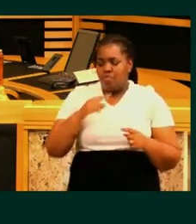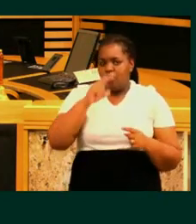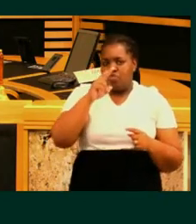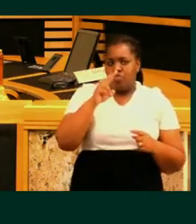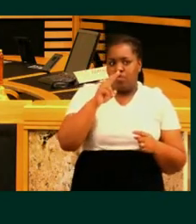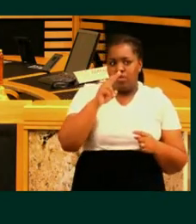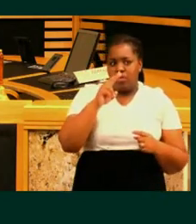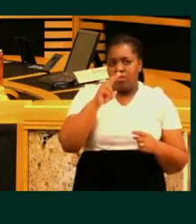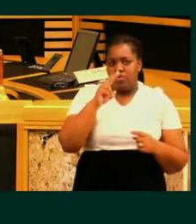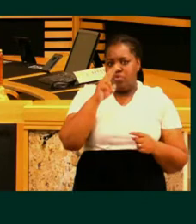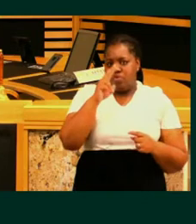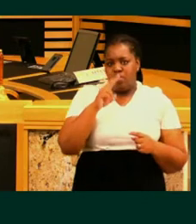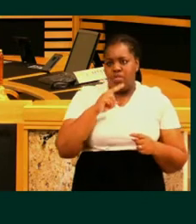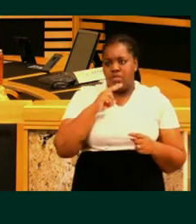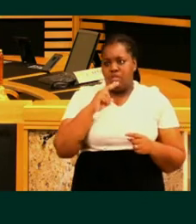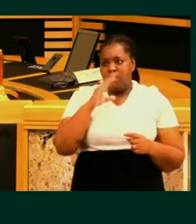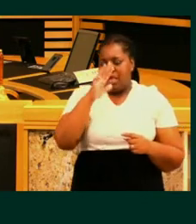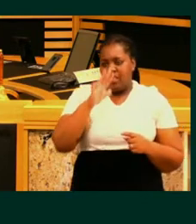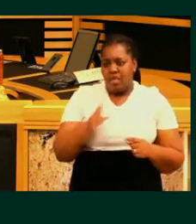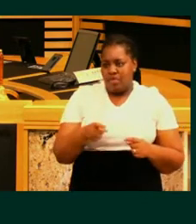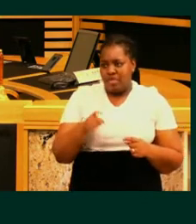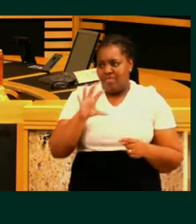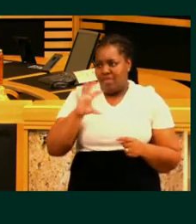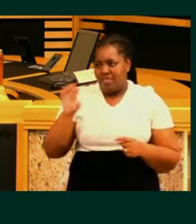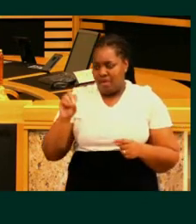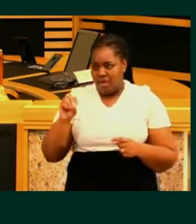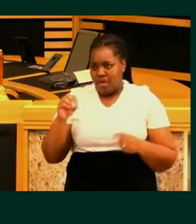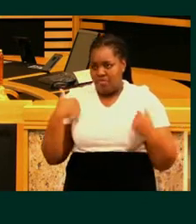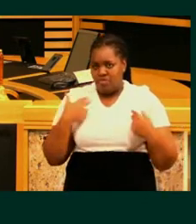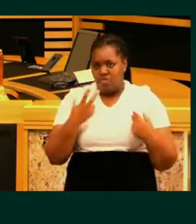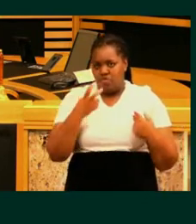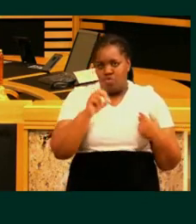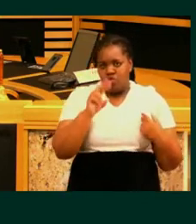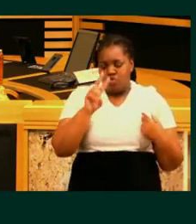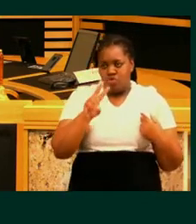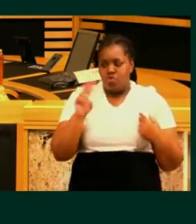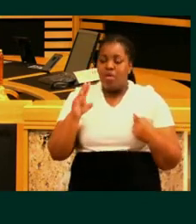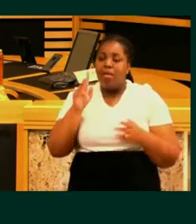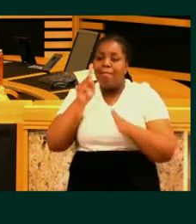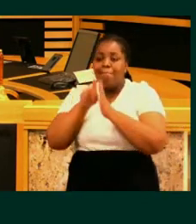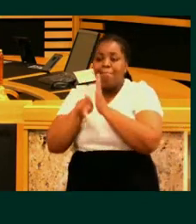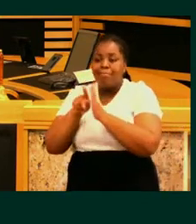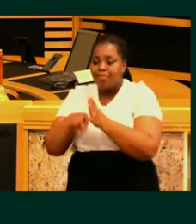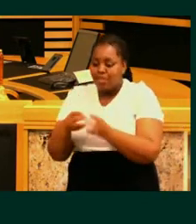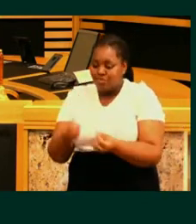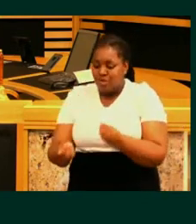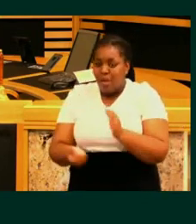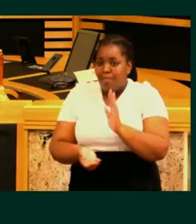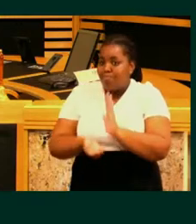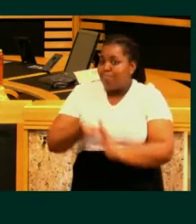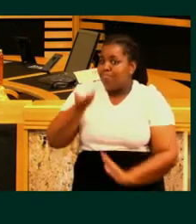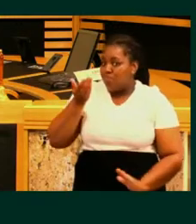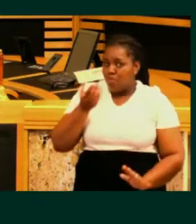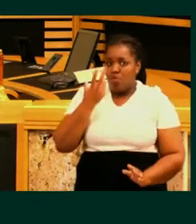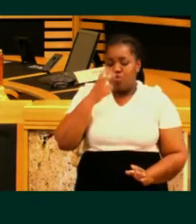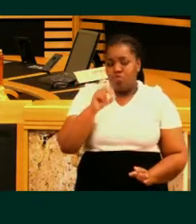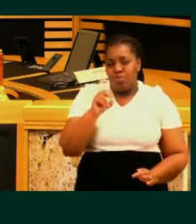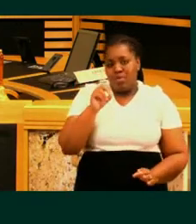9,56 during the same period in 2022 murders of children increased by 20